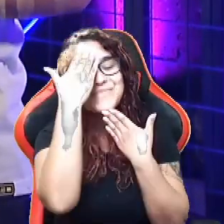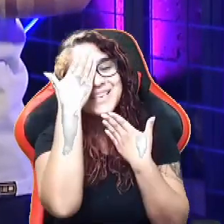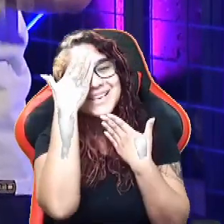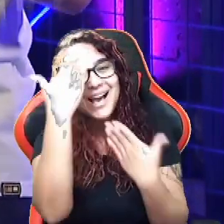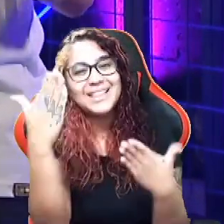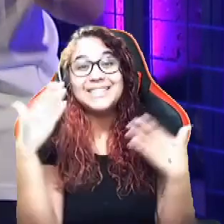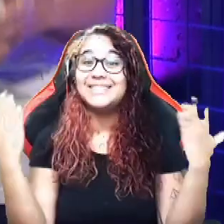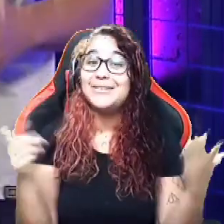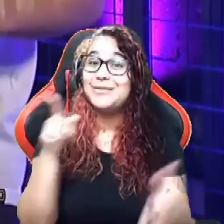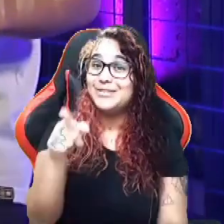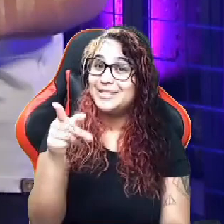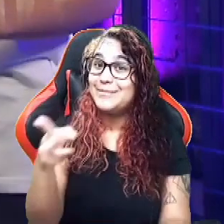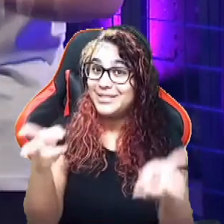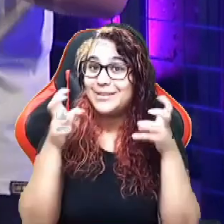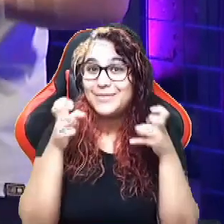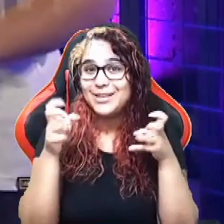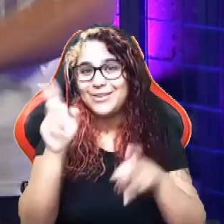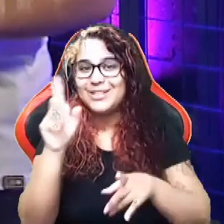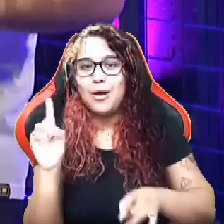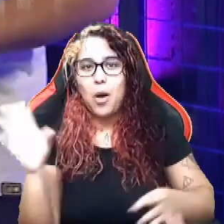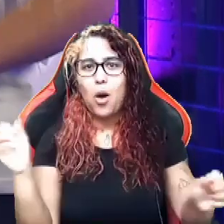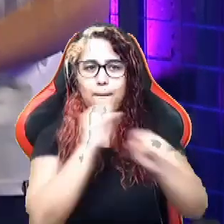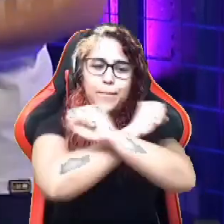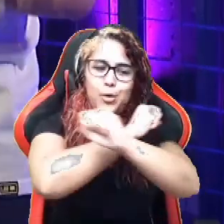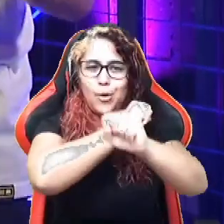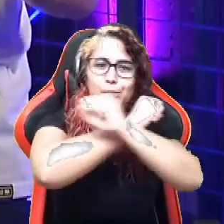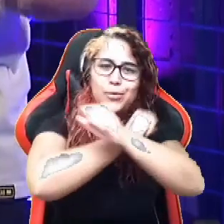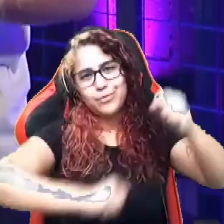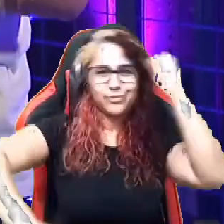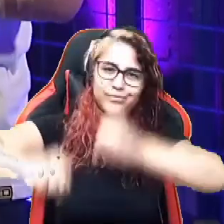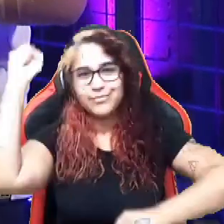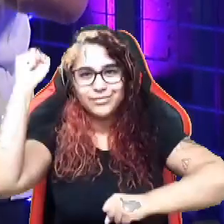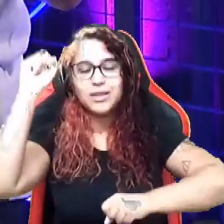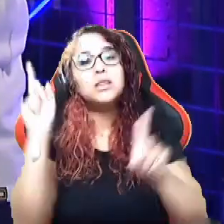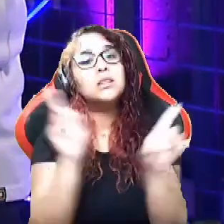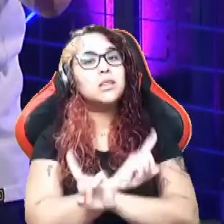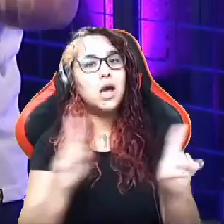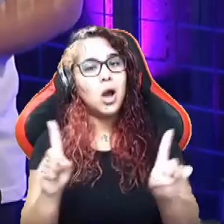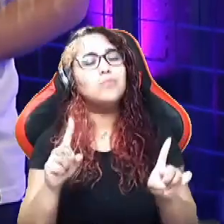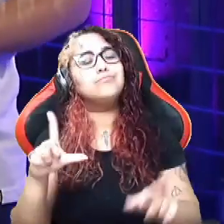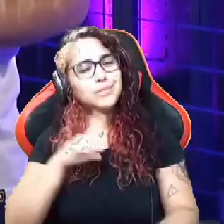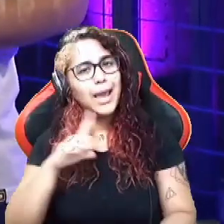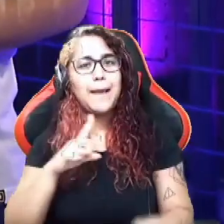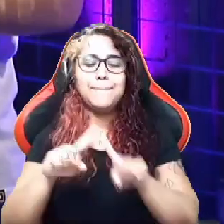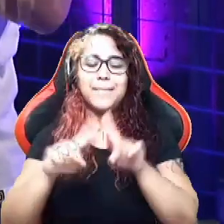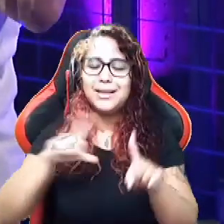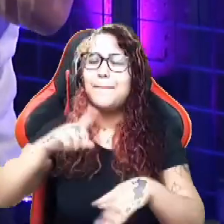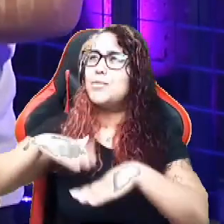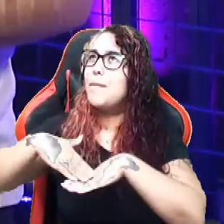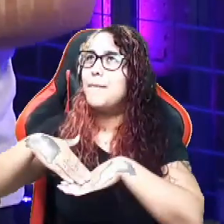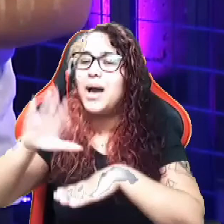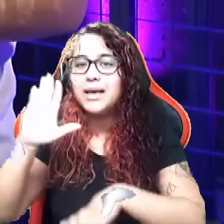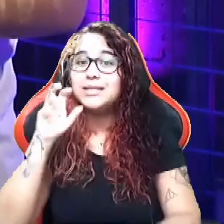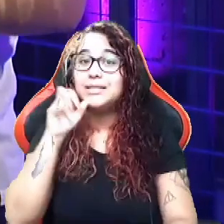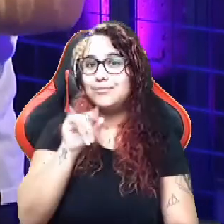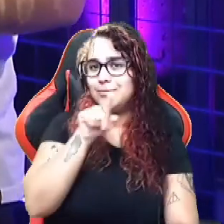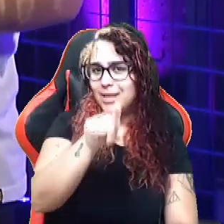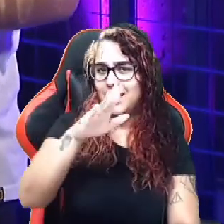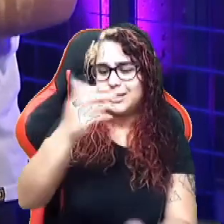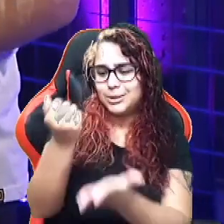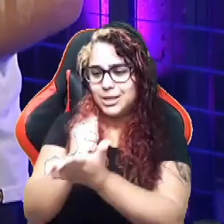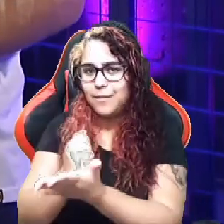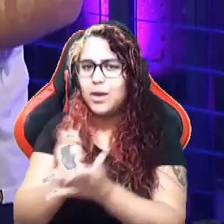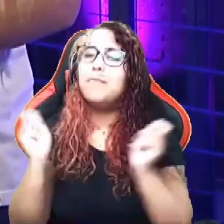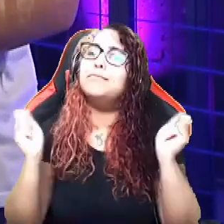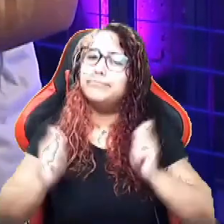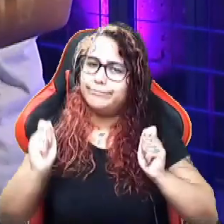Thanks, Vinicius. So as you can see, TikTok is not all about dances, right? You can dance, but it goes far beyond that. And if you're a